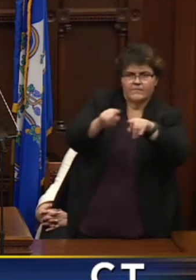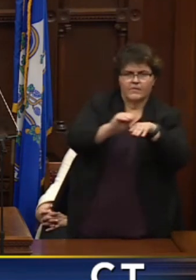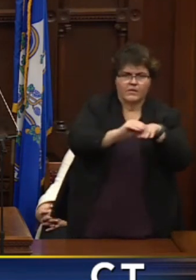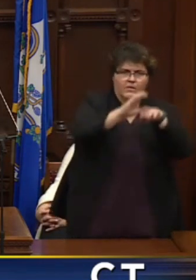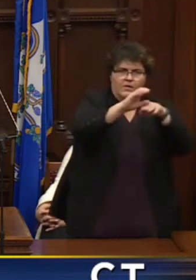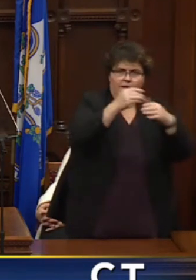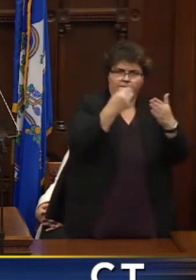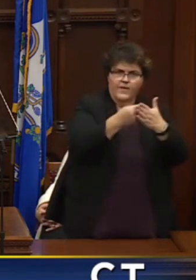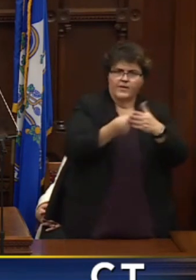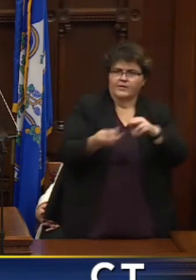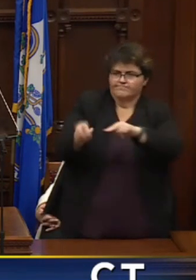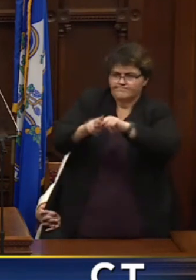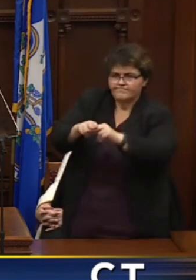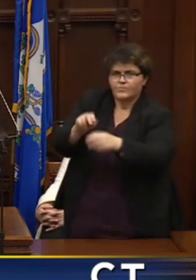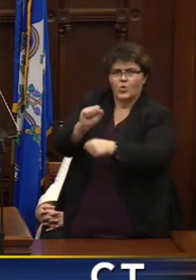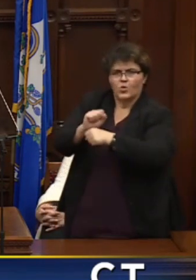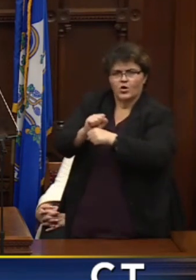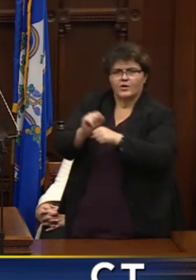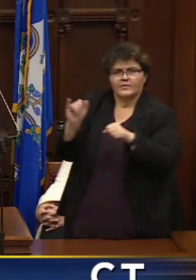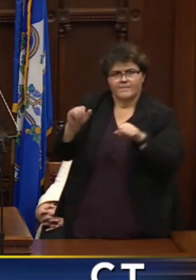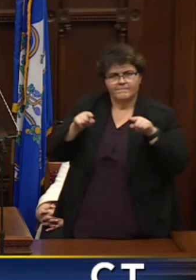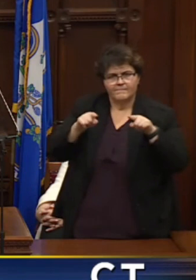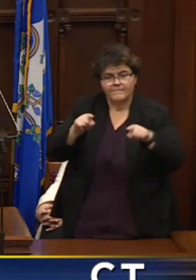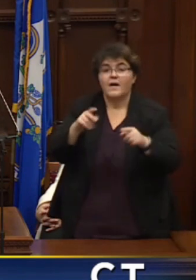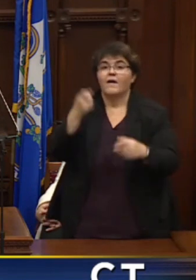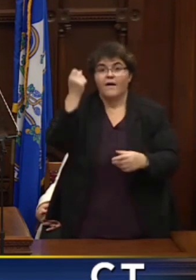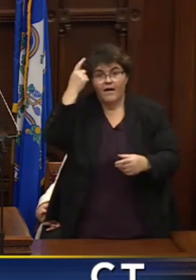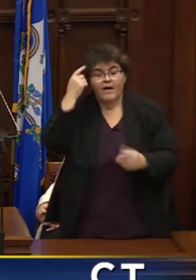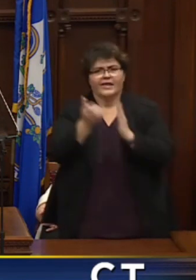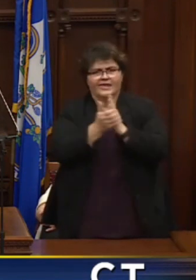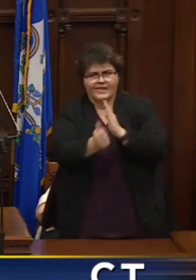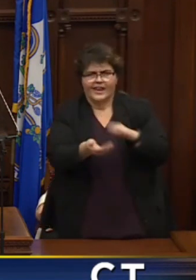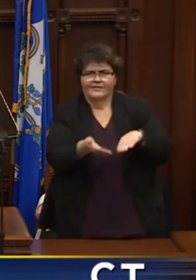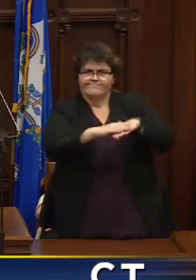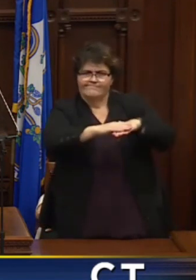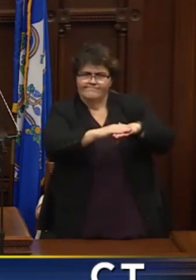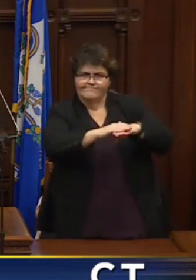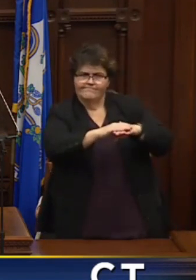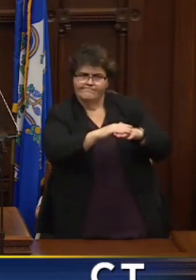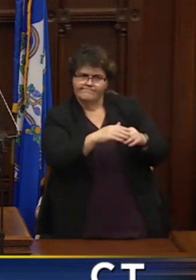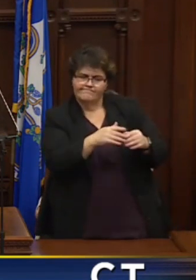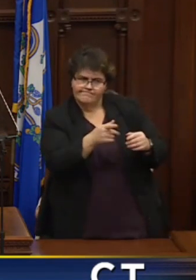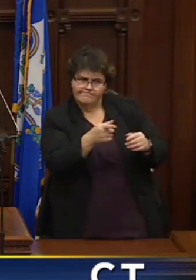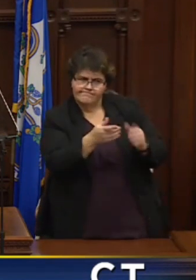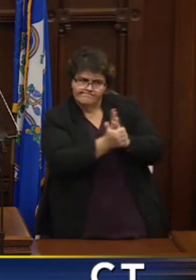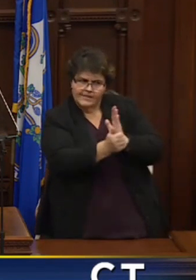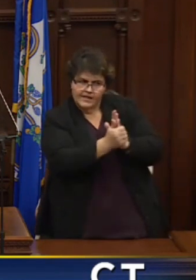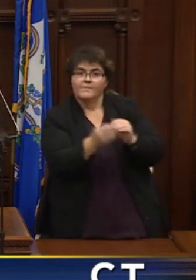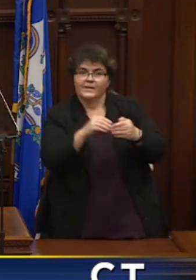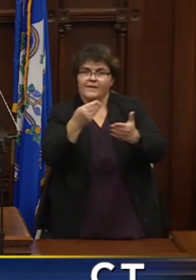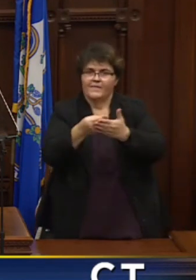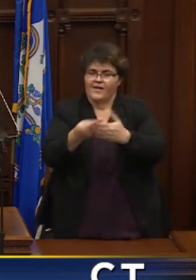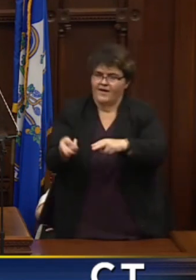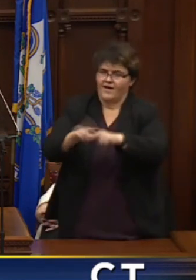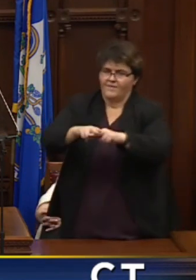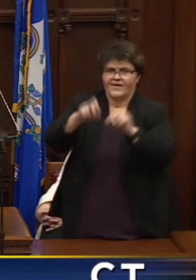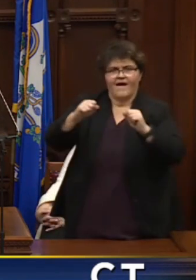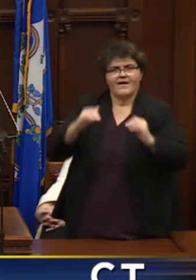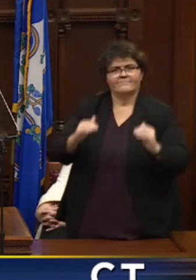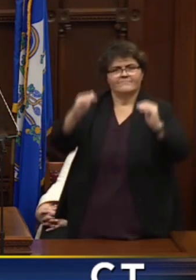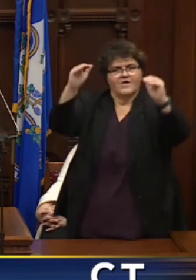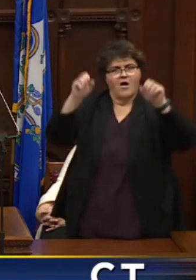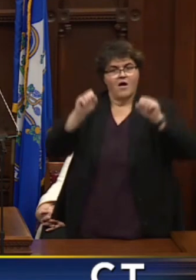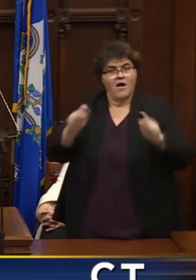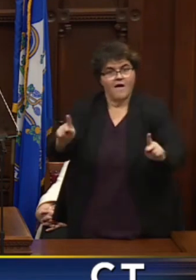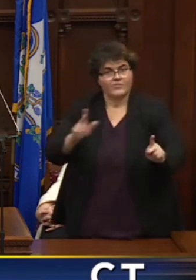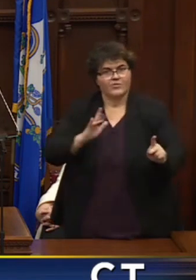need to take that higher paying next job. Career Connect will set you up with the skills and virtually a